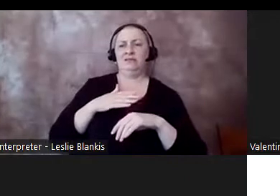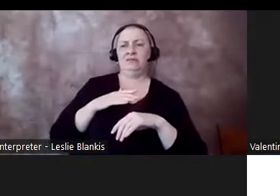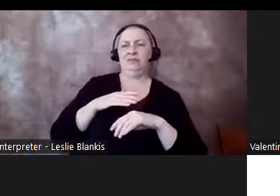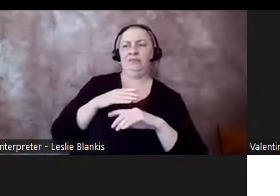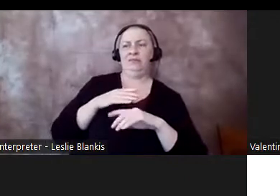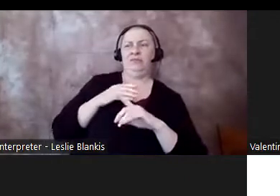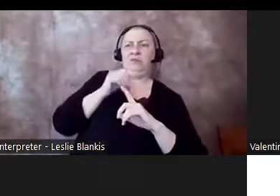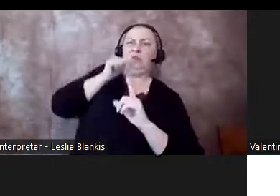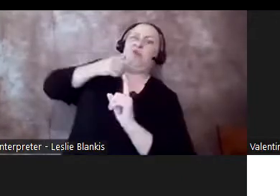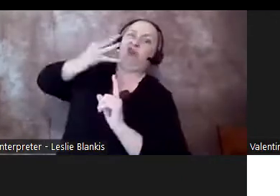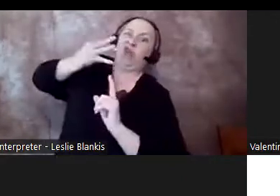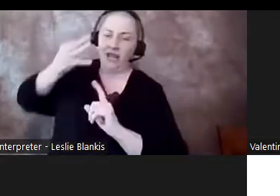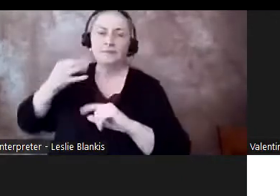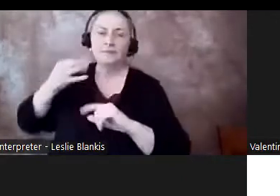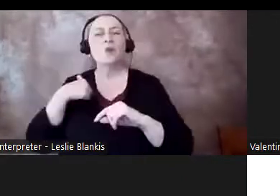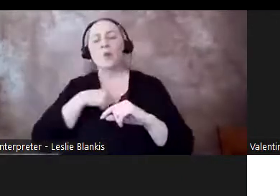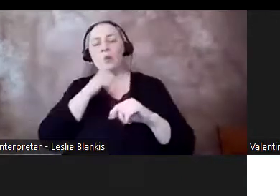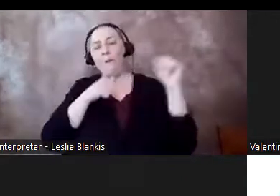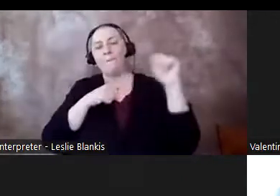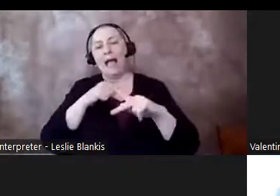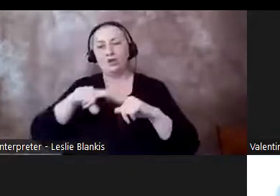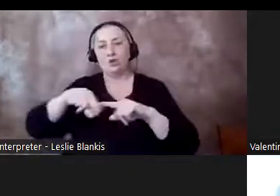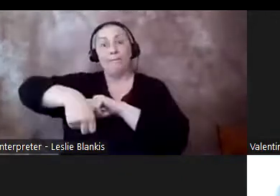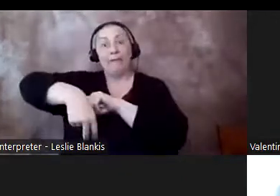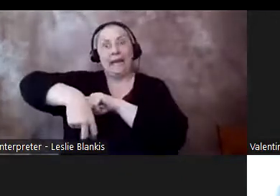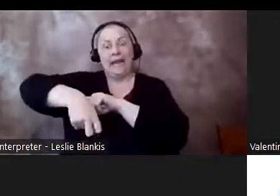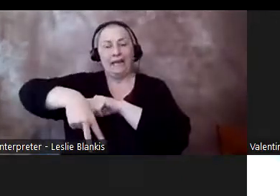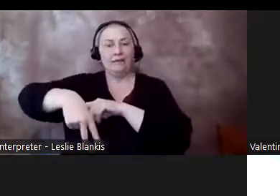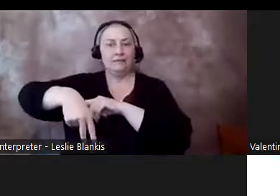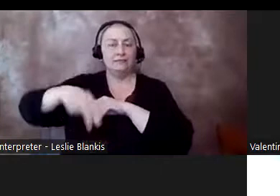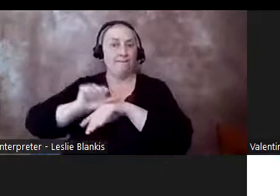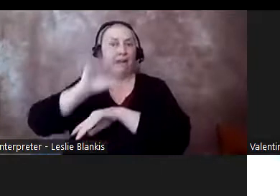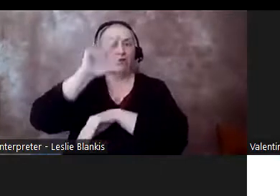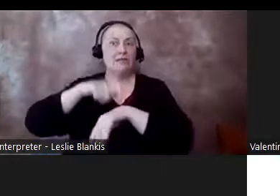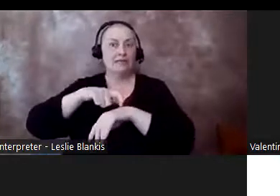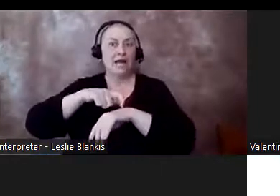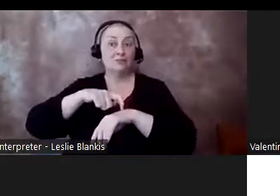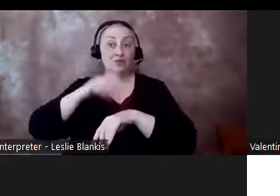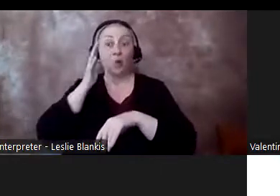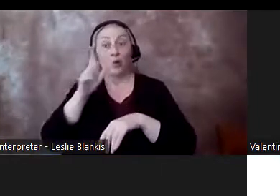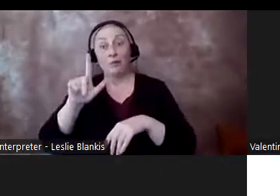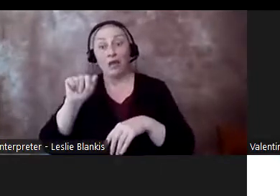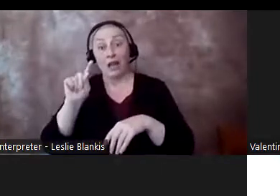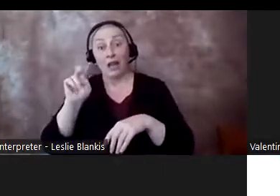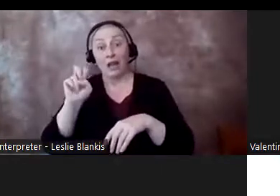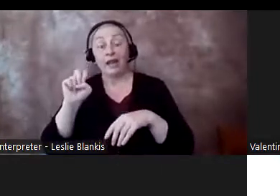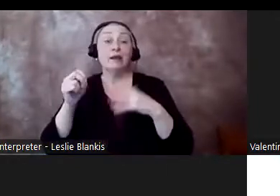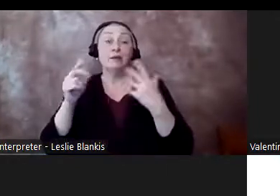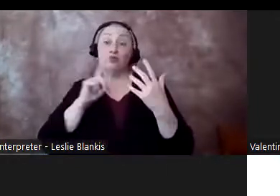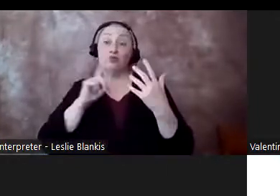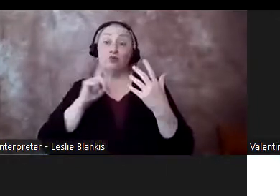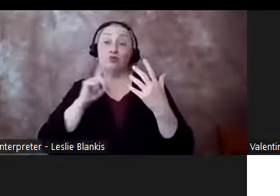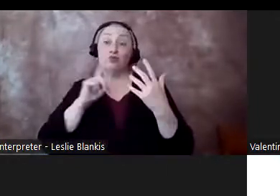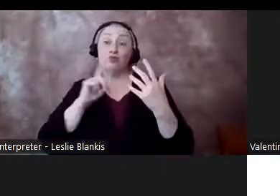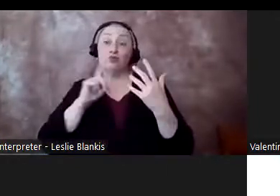be in until midnight Mountain Time, so it's going to be a late one. So I don't know how available any of us will be tomorrow.